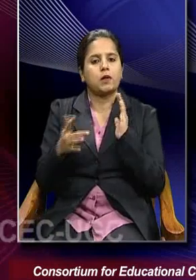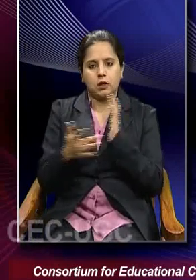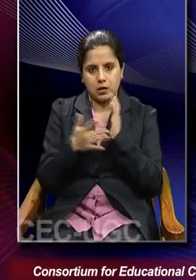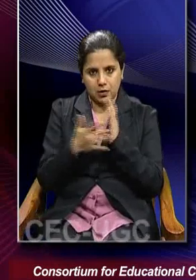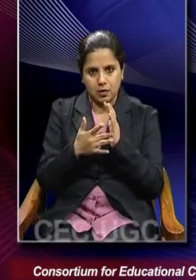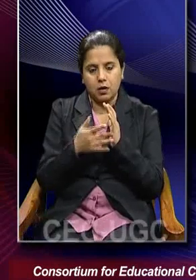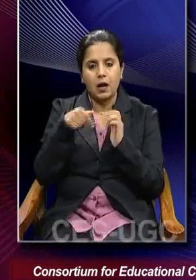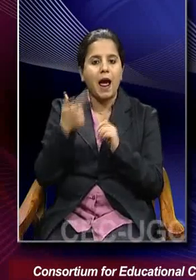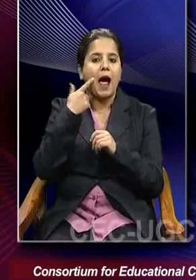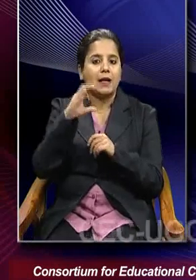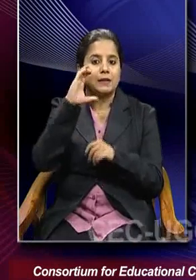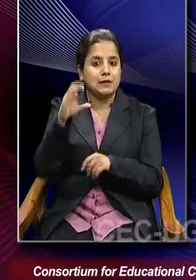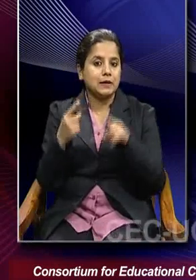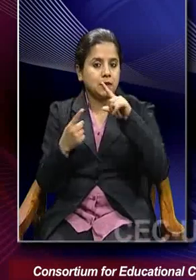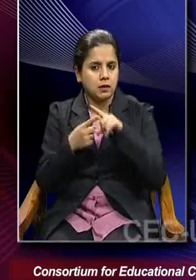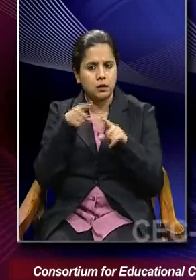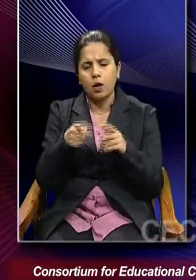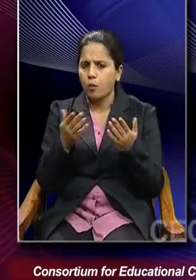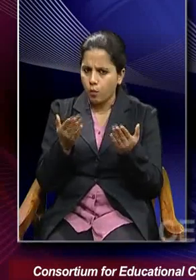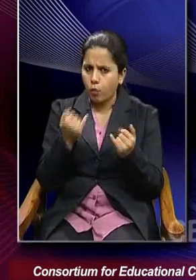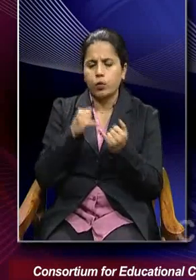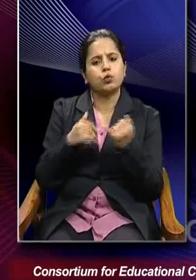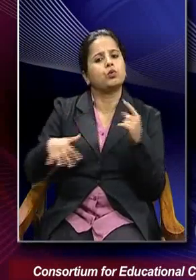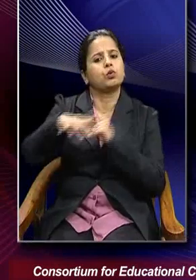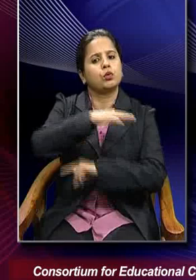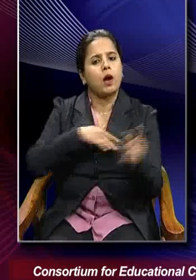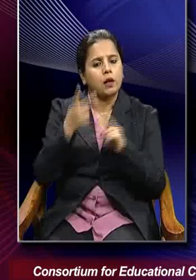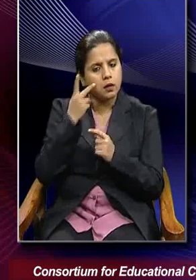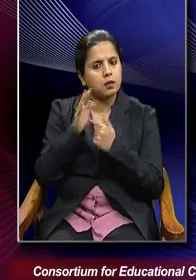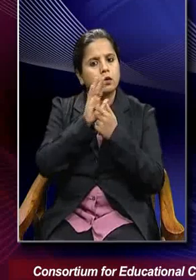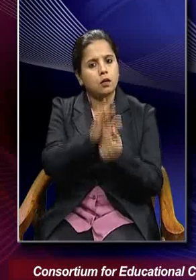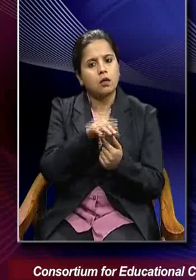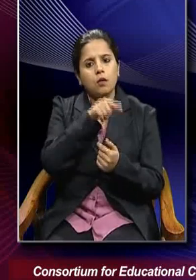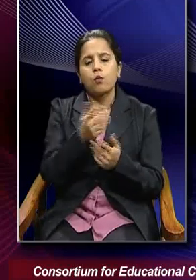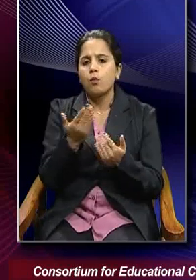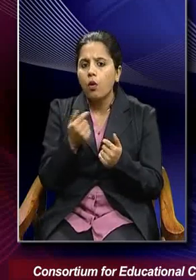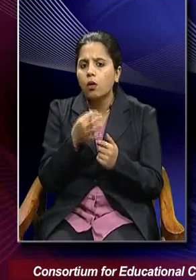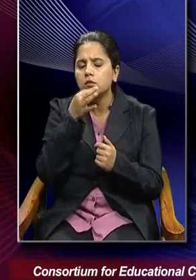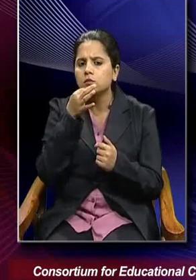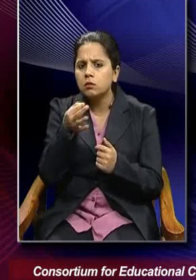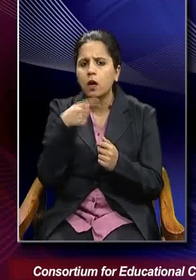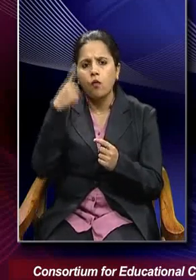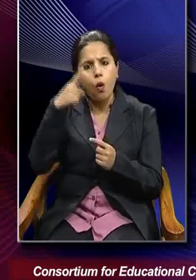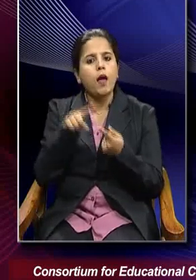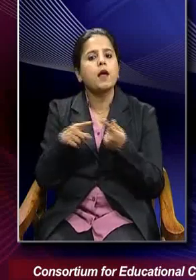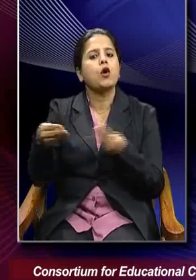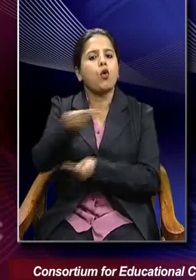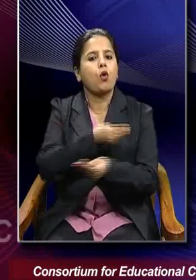technologies ICT can bring to societies, can usher in for